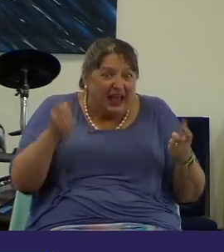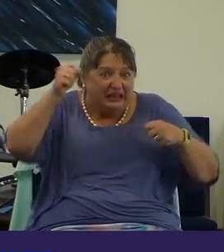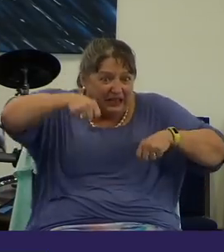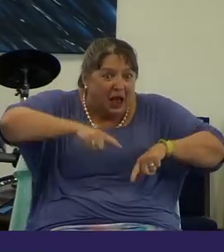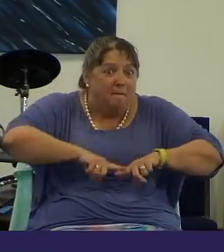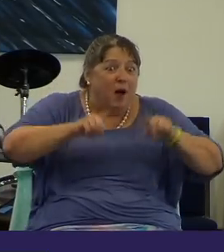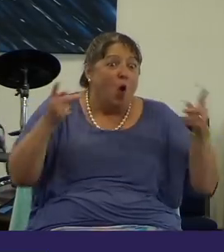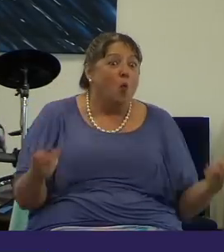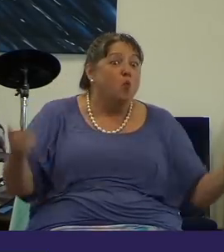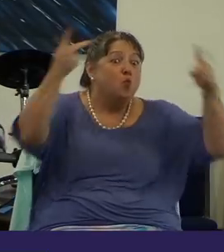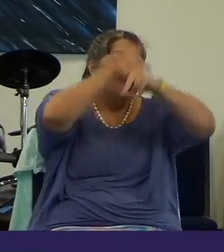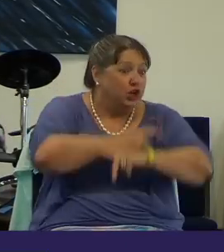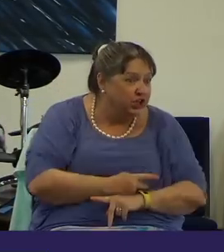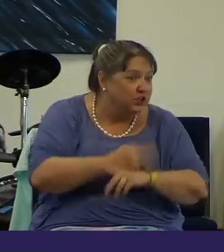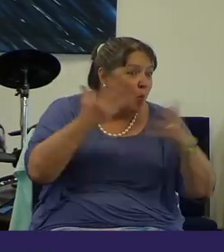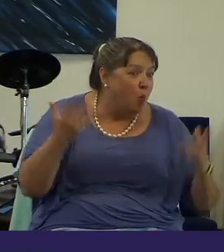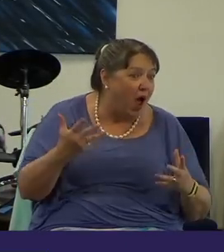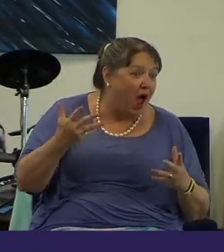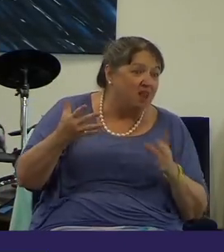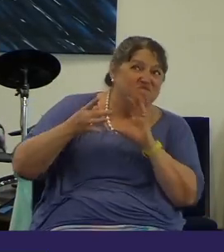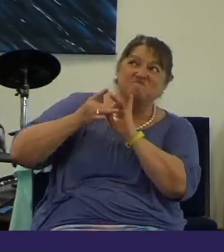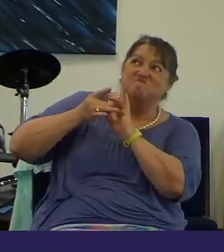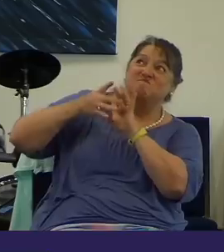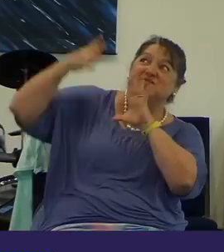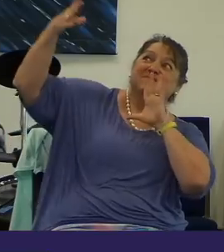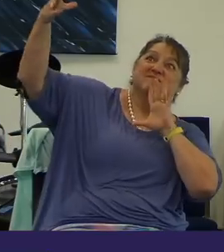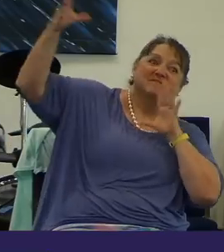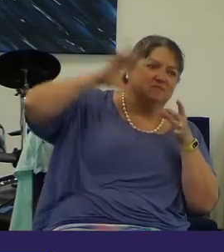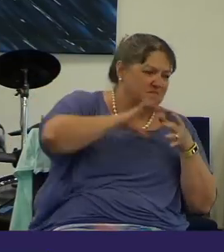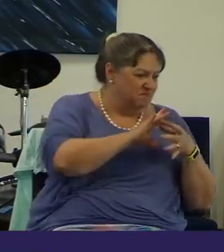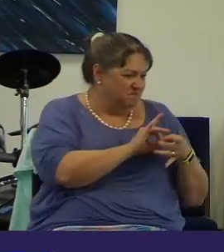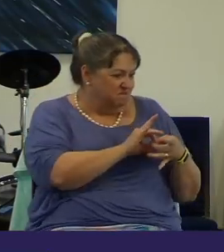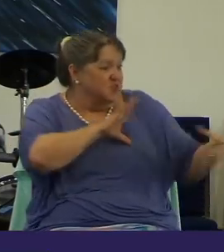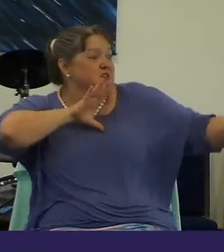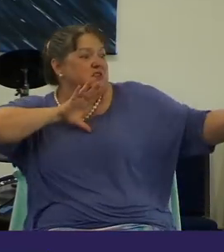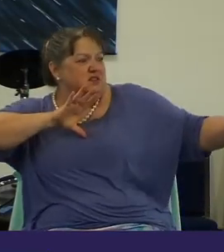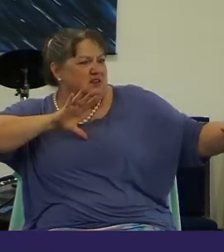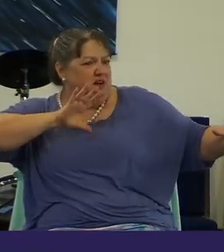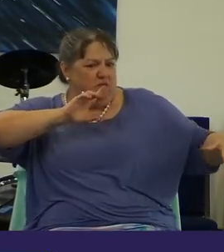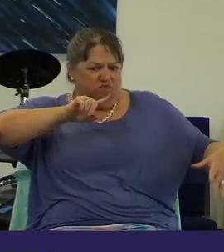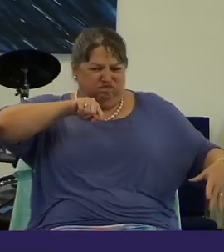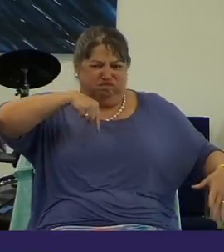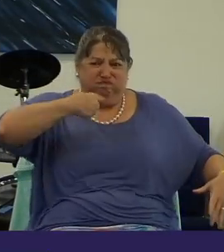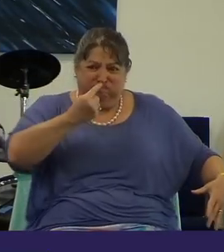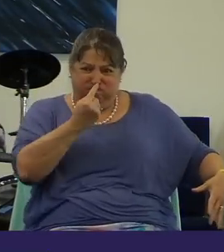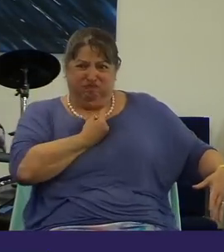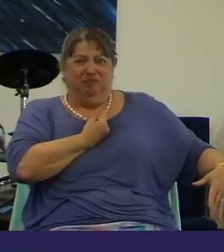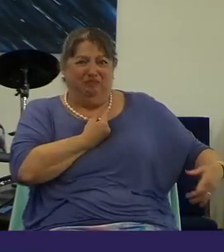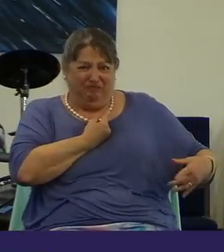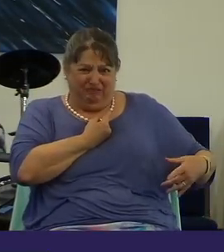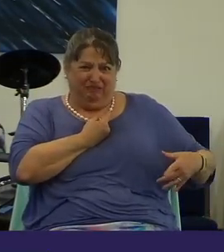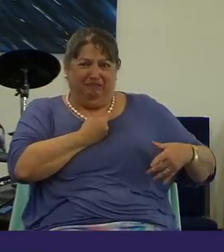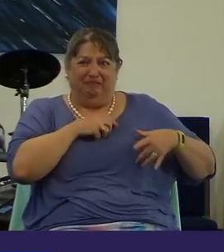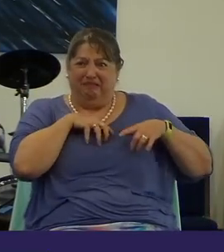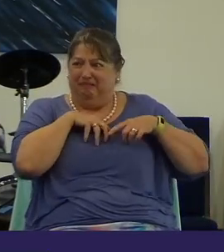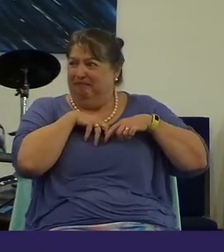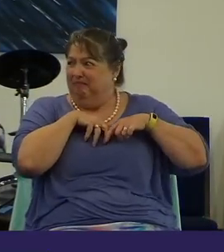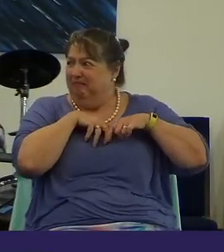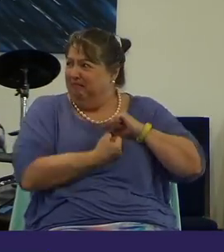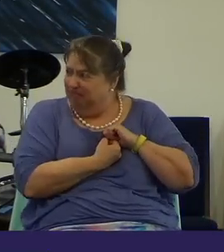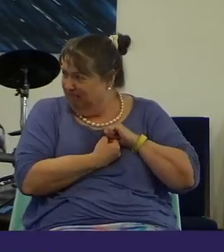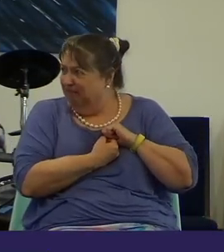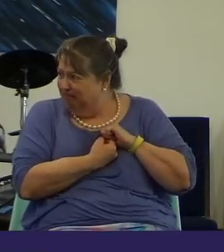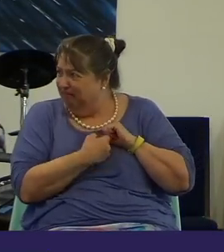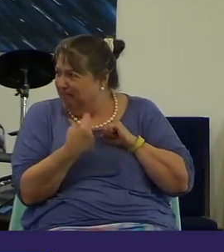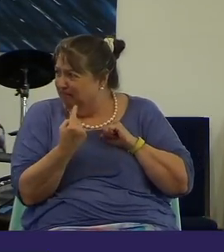The worst part of everything there, the hurt, the most hurt that he had to come from the fact that he was abandoned